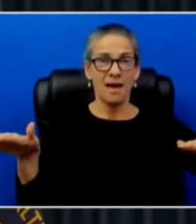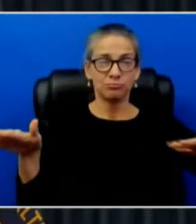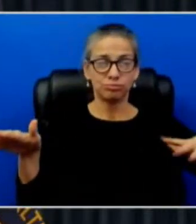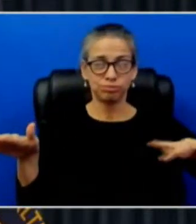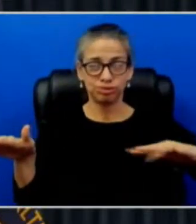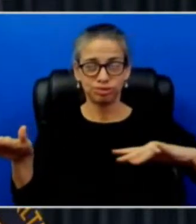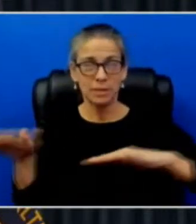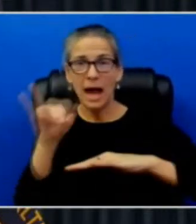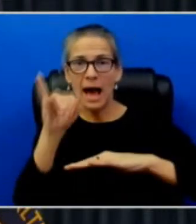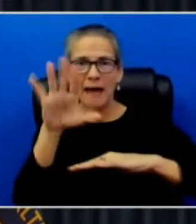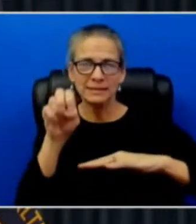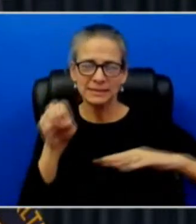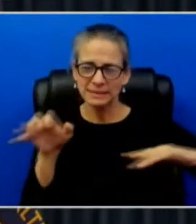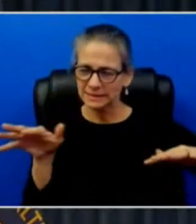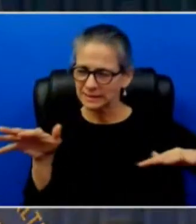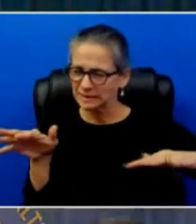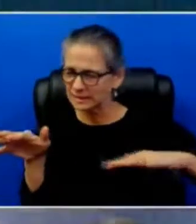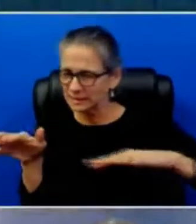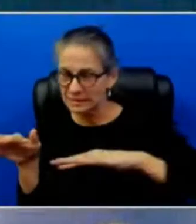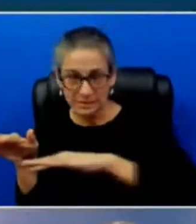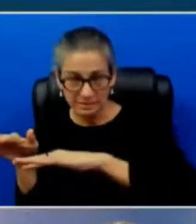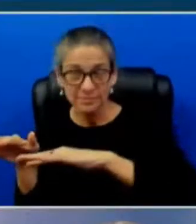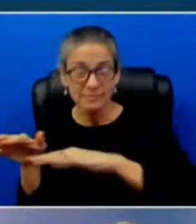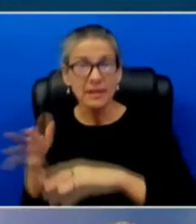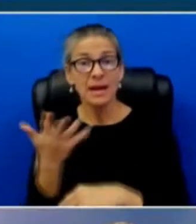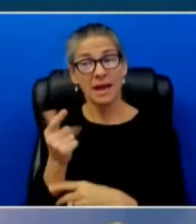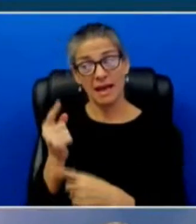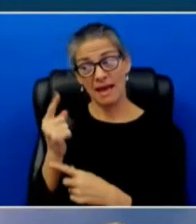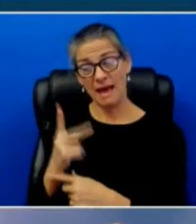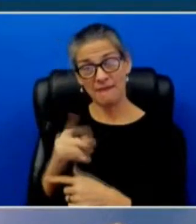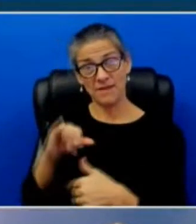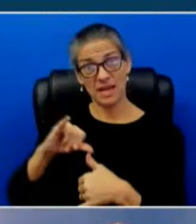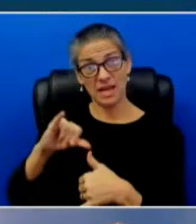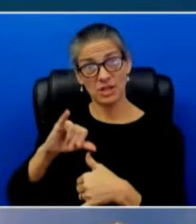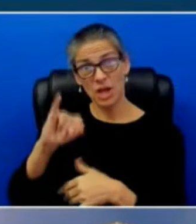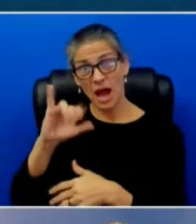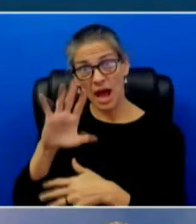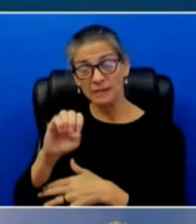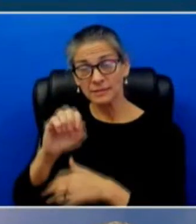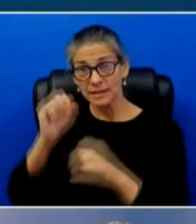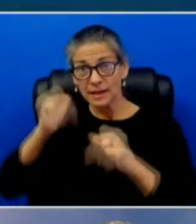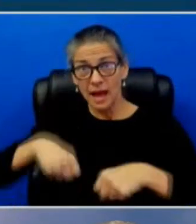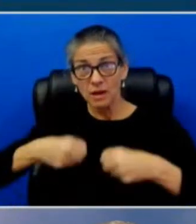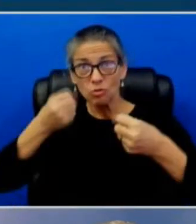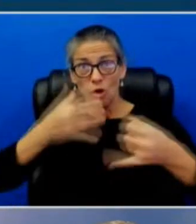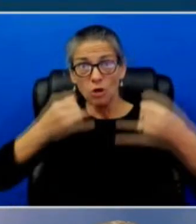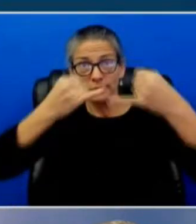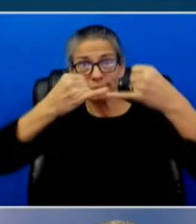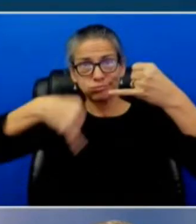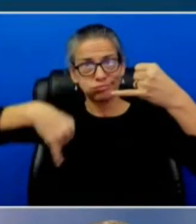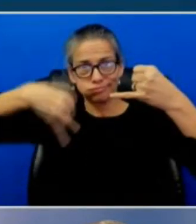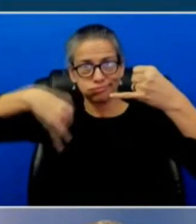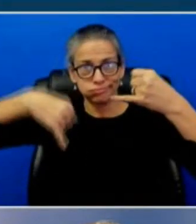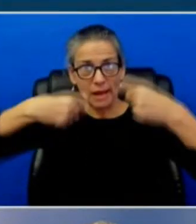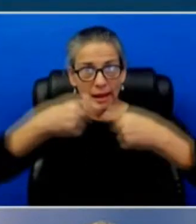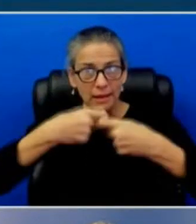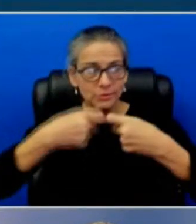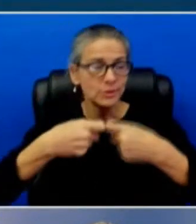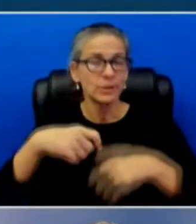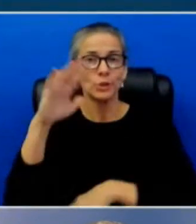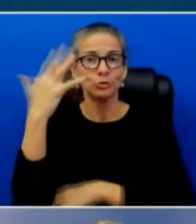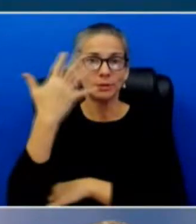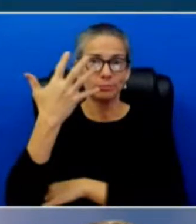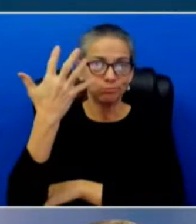ice can bring down power lines, and has, along with tree limbs. And as we'll get through in a little bit,